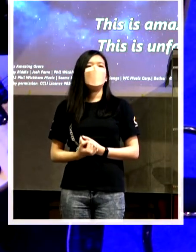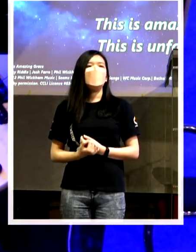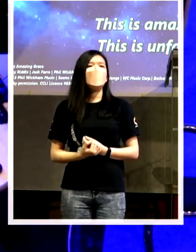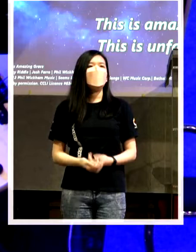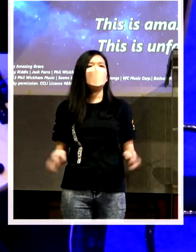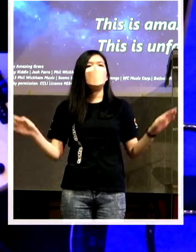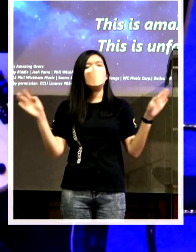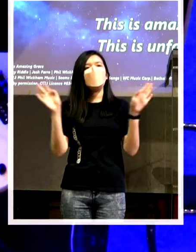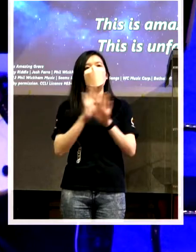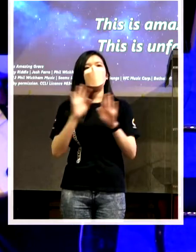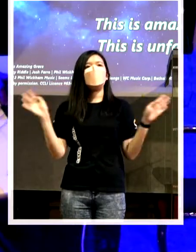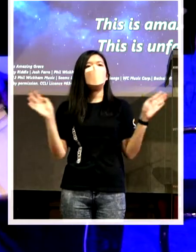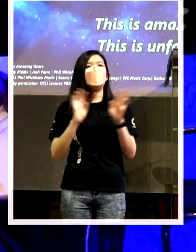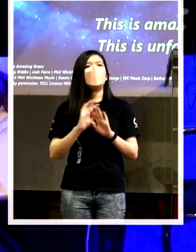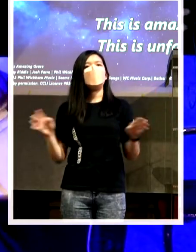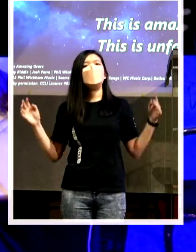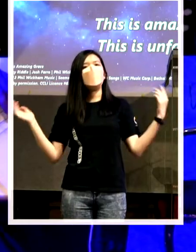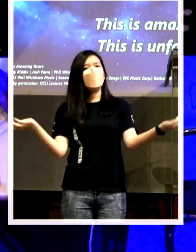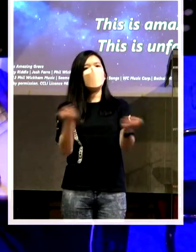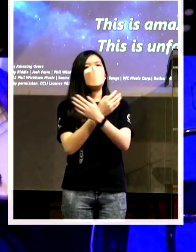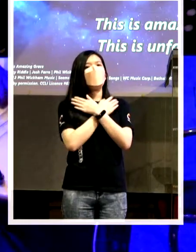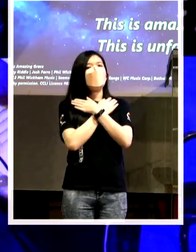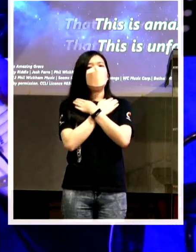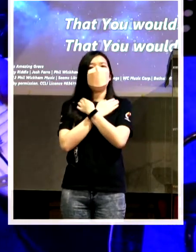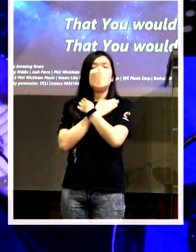grace. This is unfailing